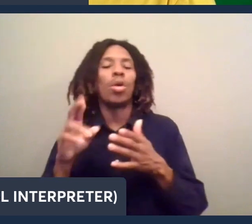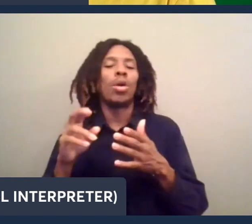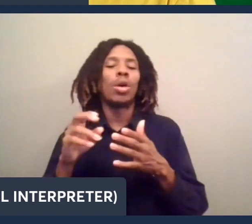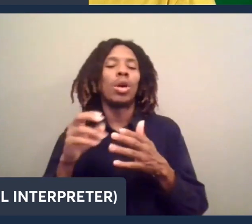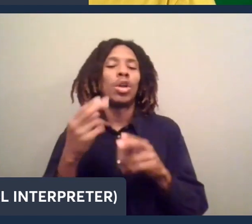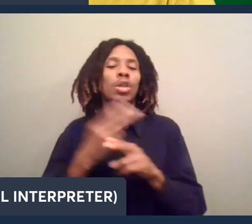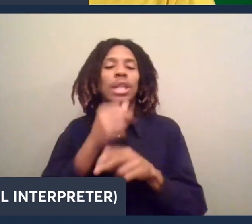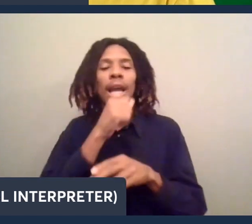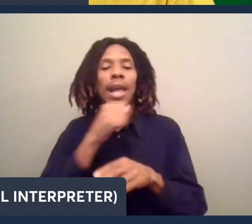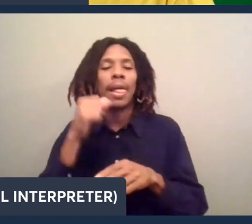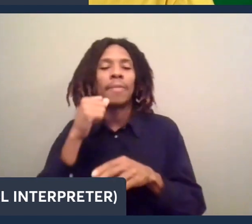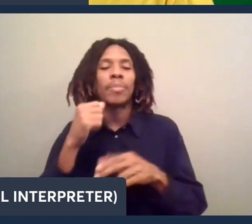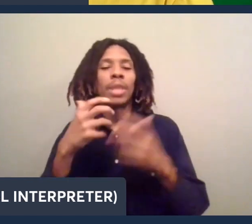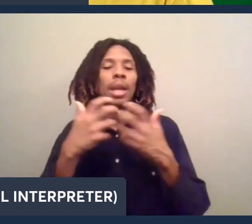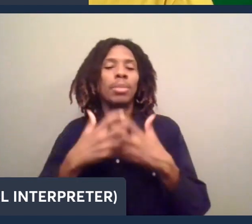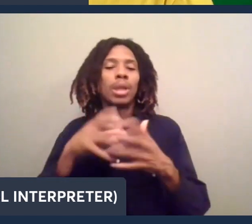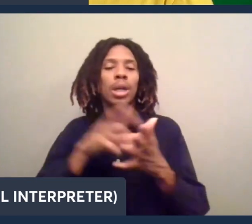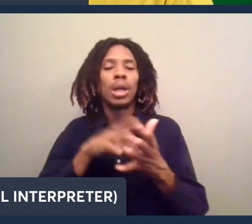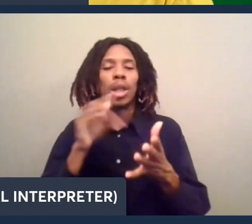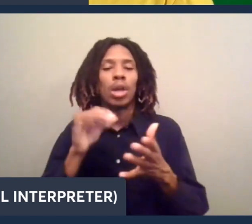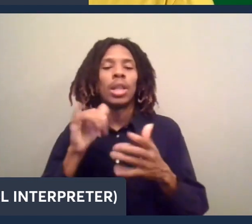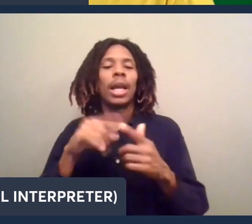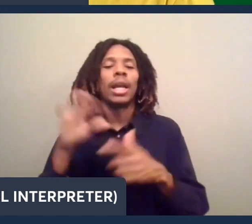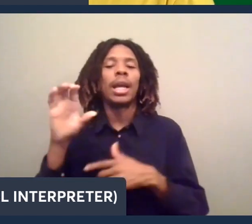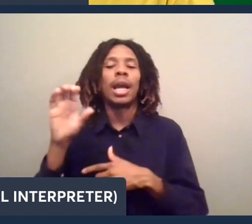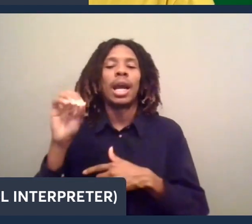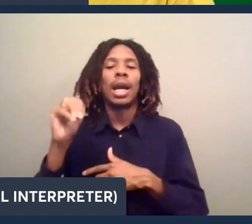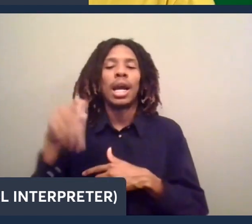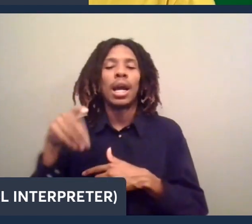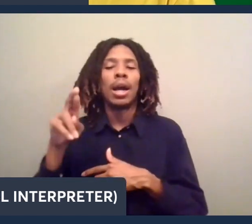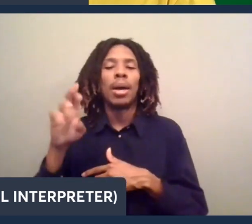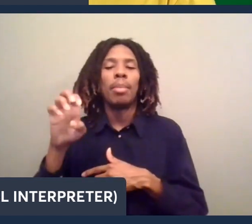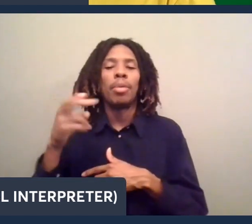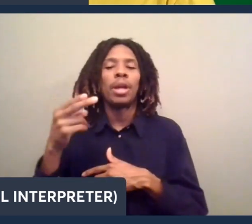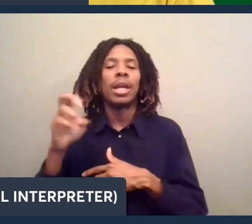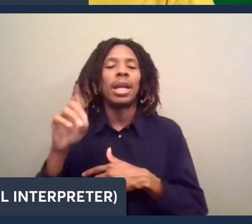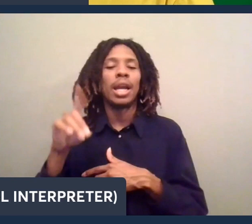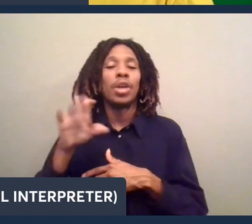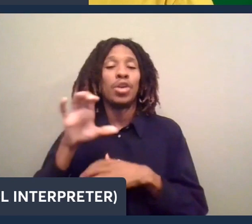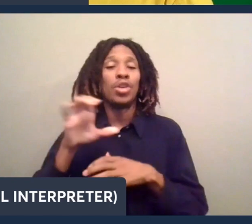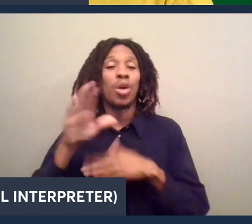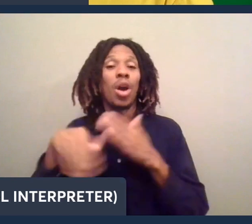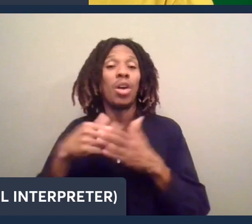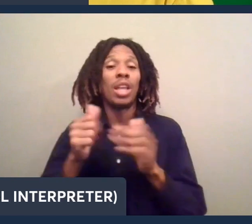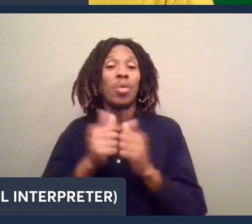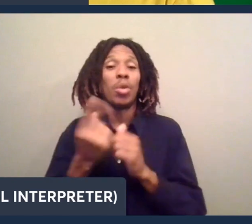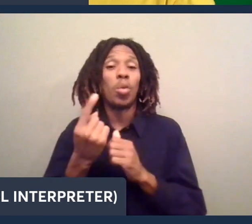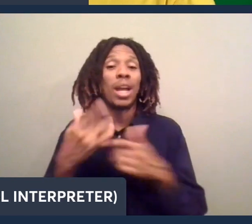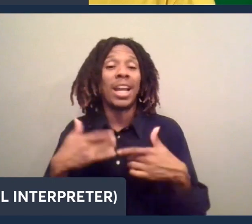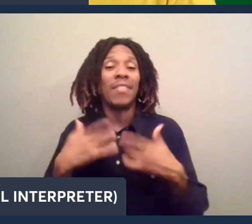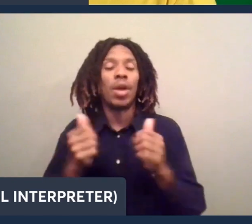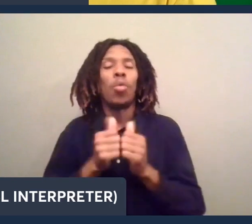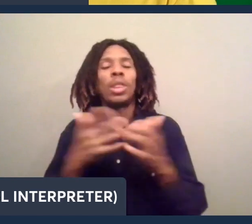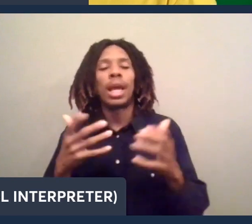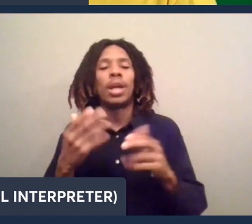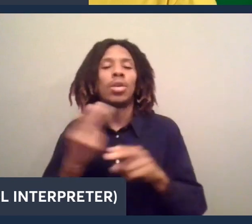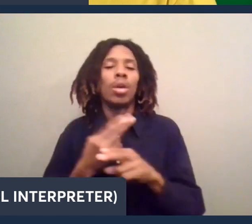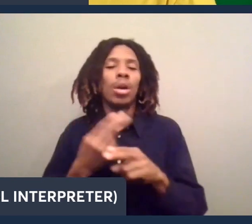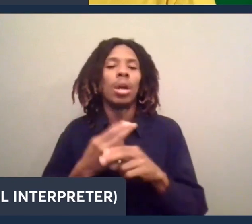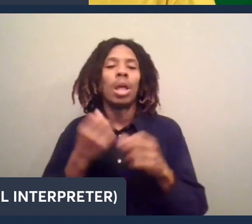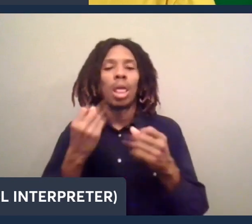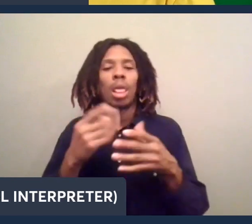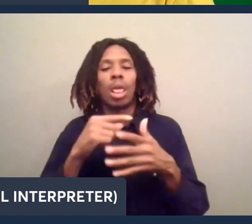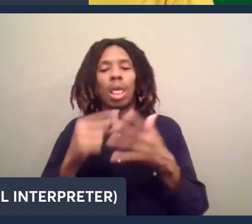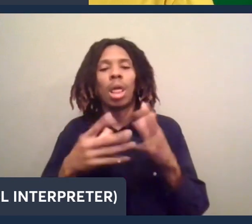Amazon machine learning services like Comprehend. So you can do all of that with a single event without having to use multiple copies